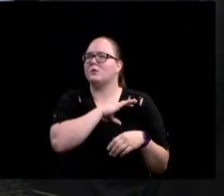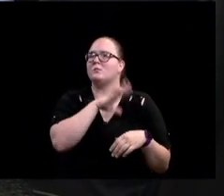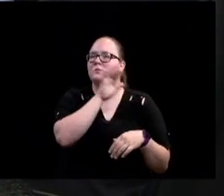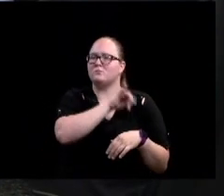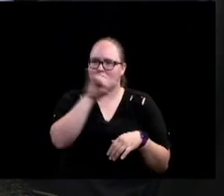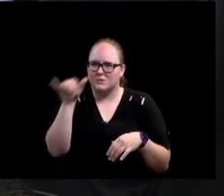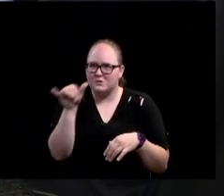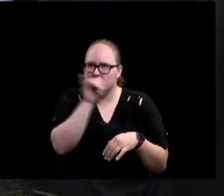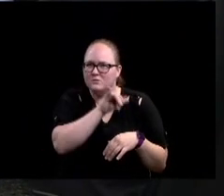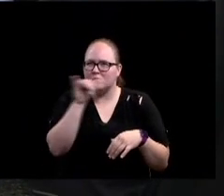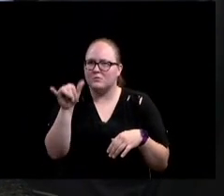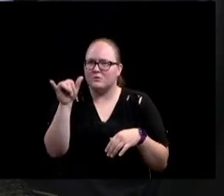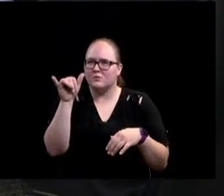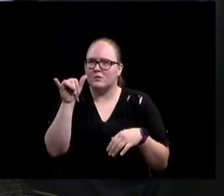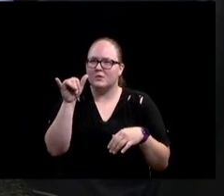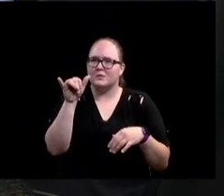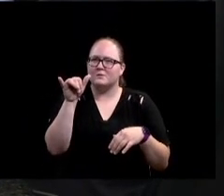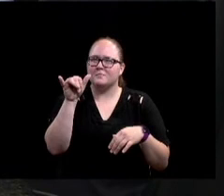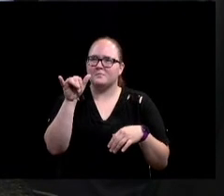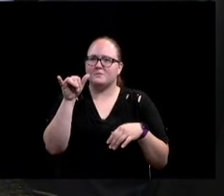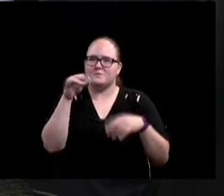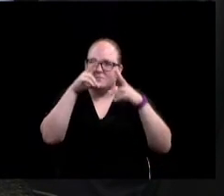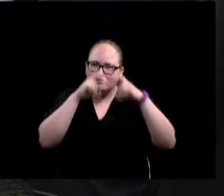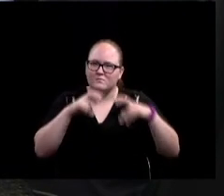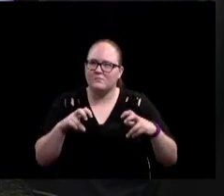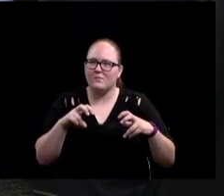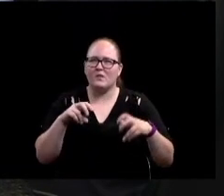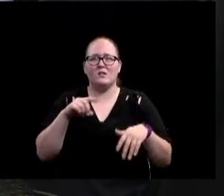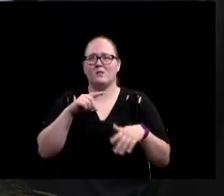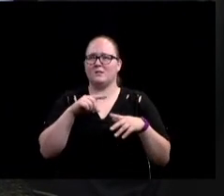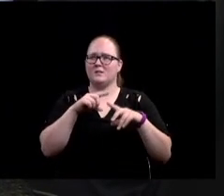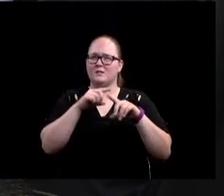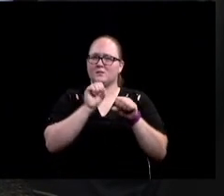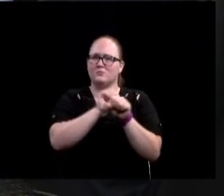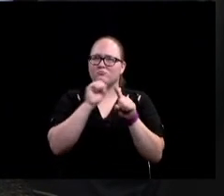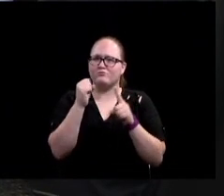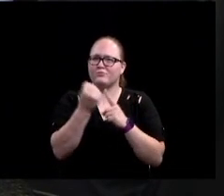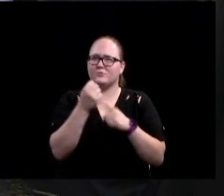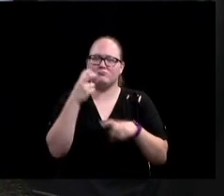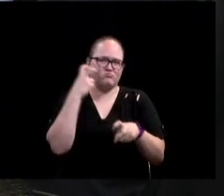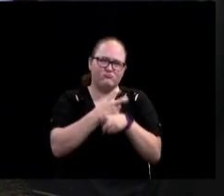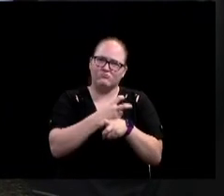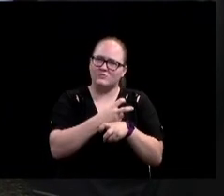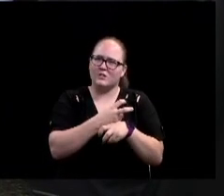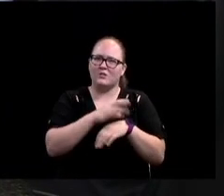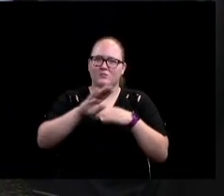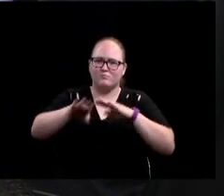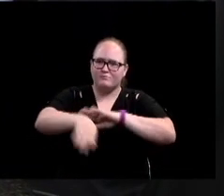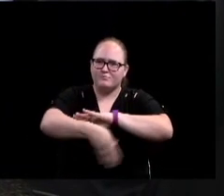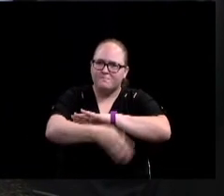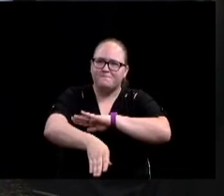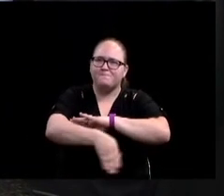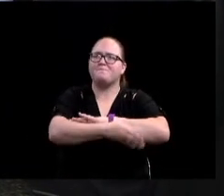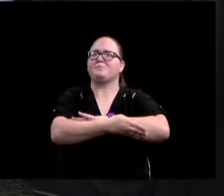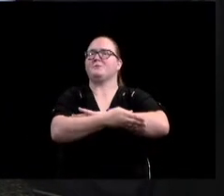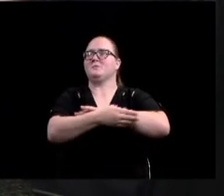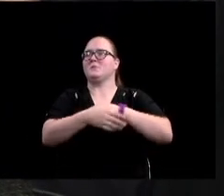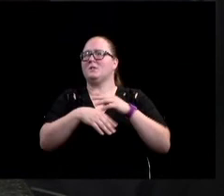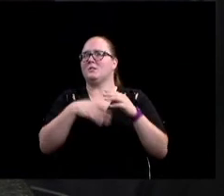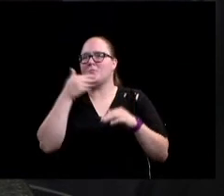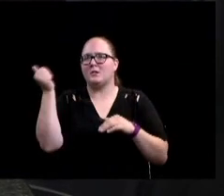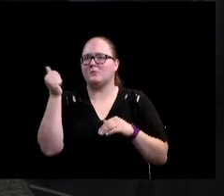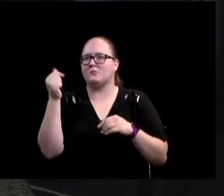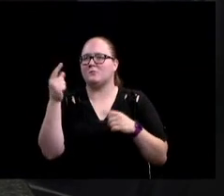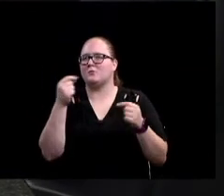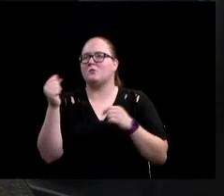difficult situations, often in the middle of the night, and determine the best course of action for the safety of everybody involved, including the mental